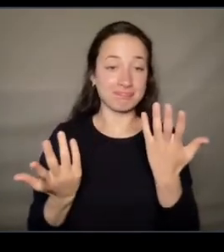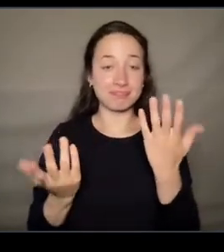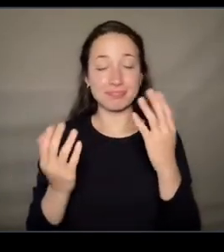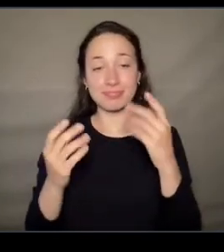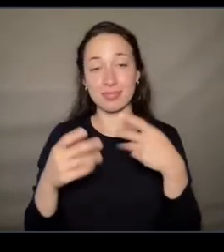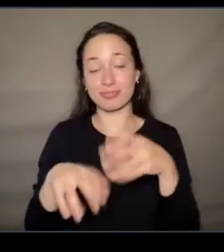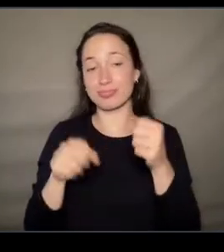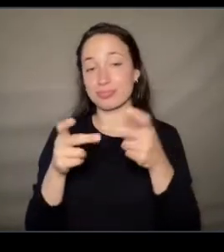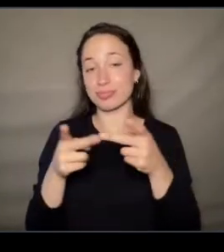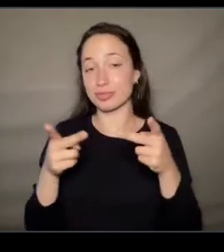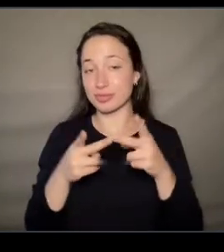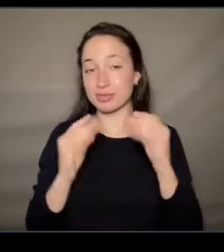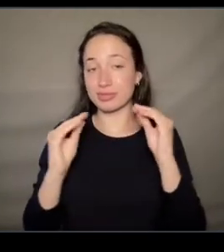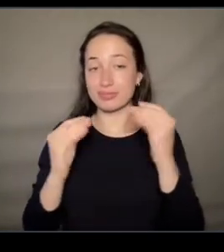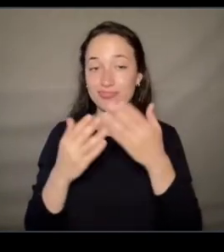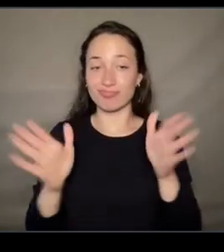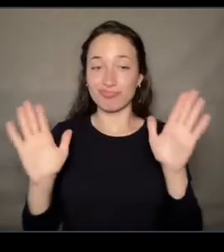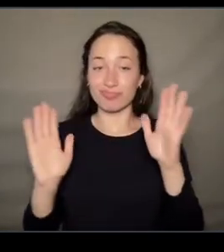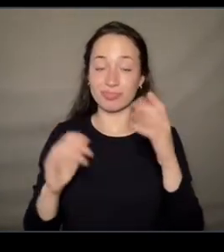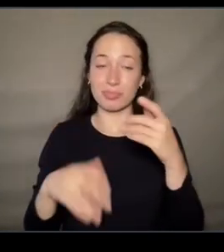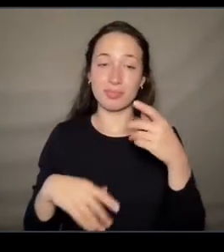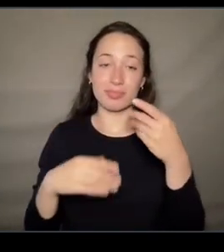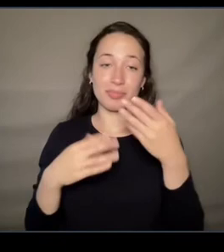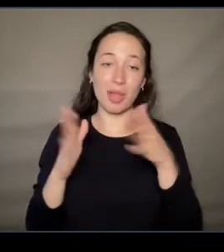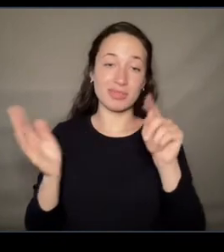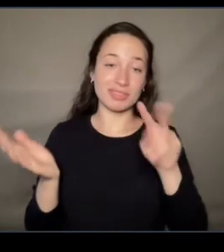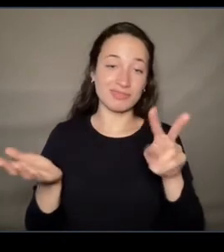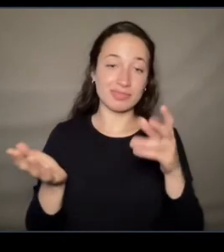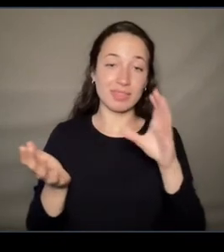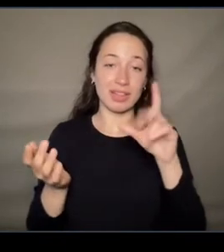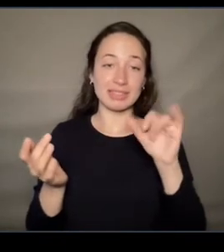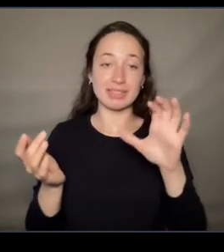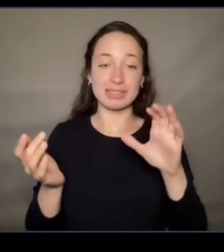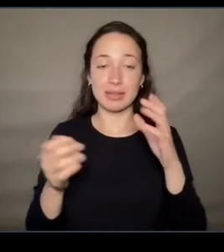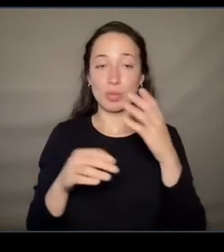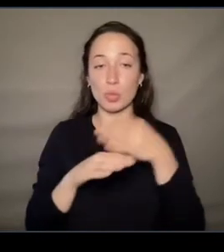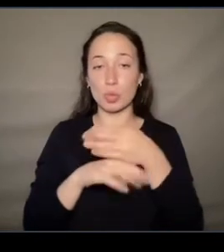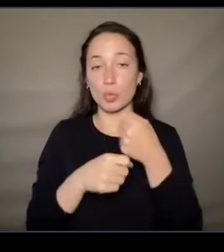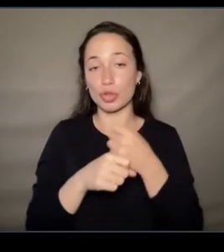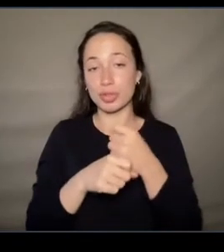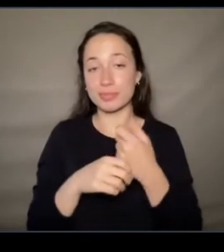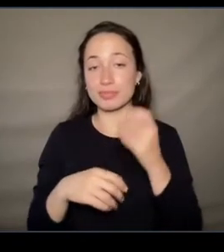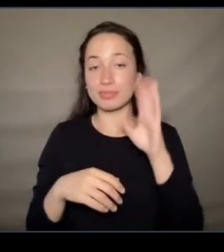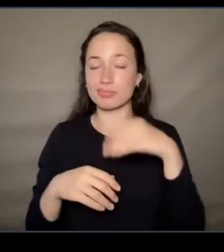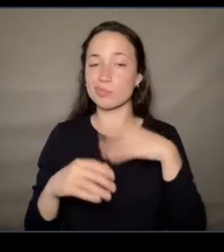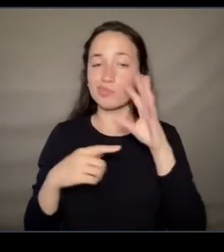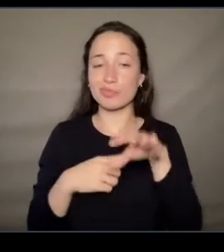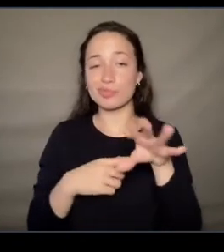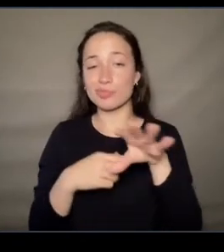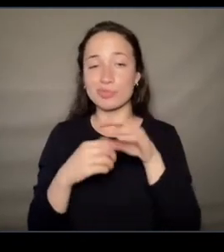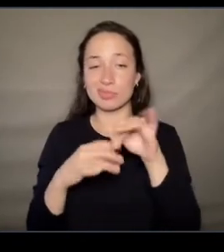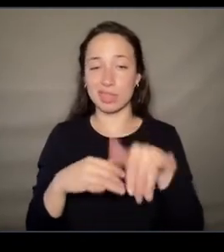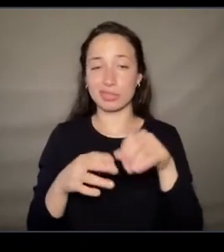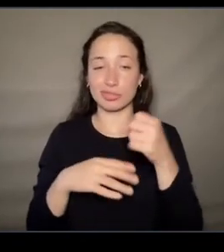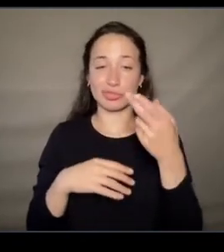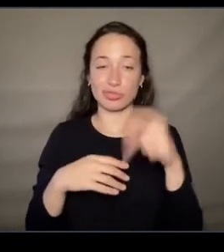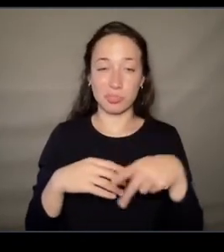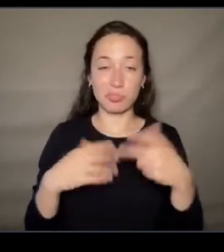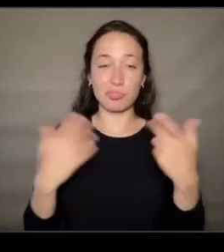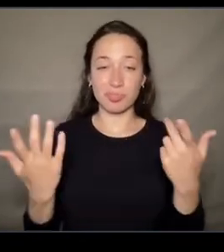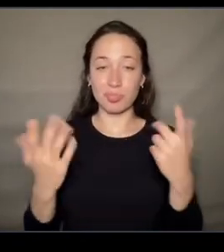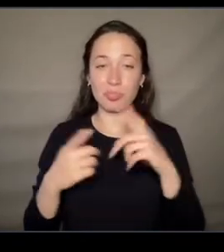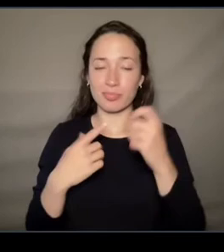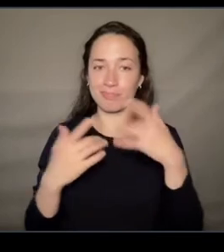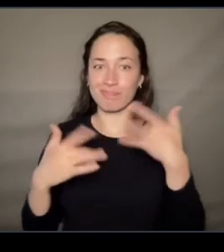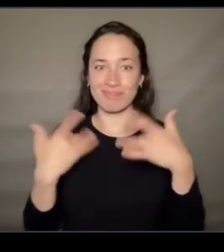a position hosting the public television's classic woodworking. We would film that in the shop, and